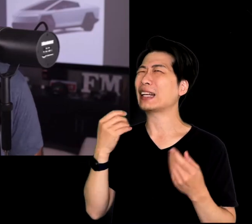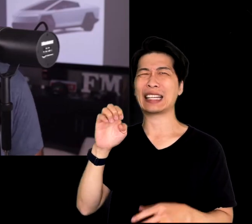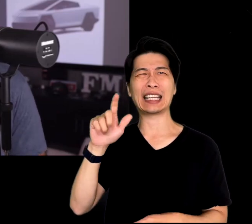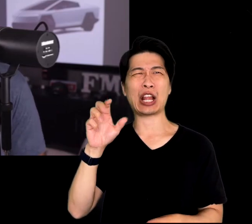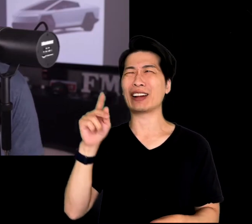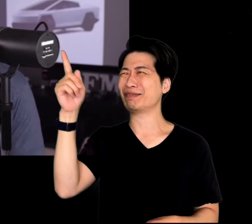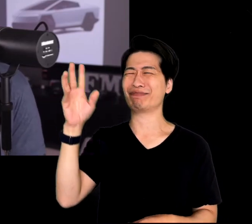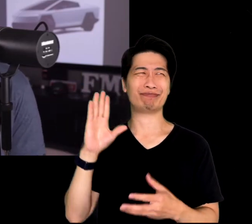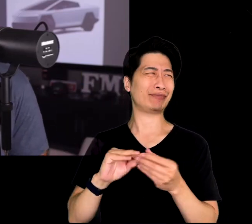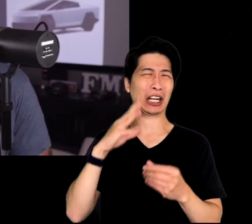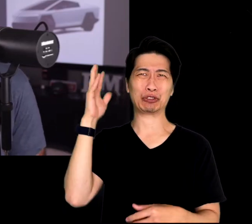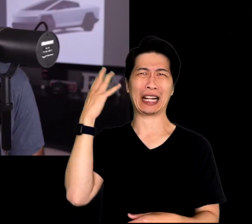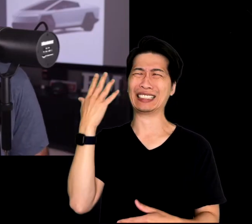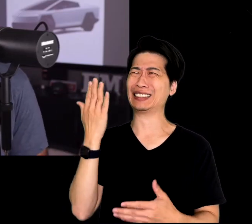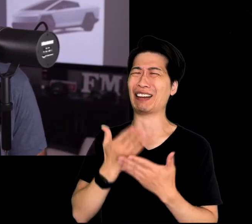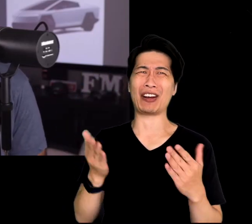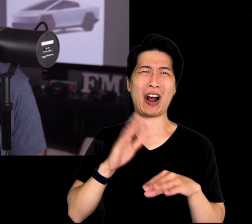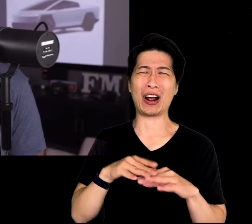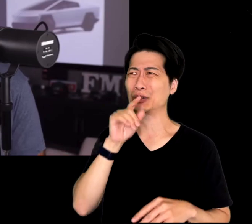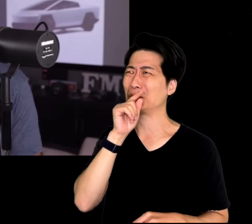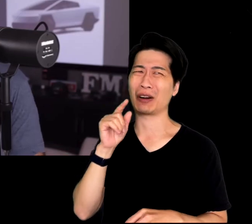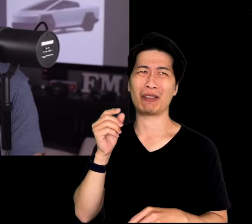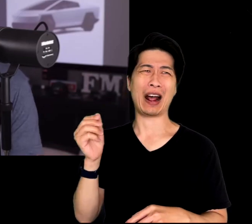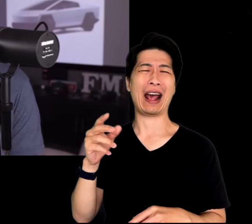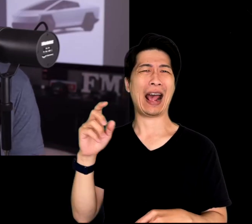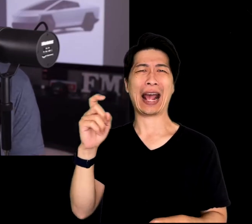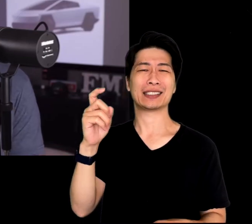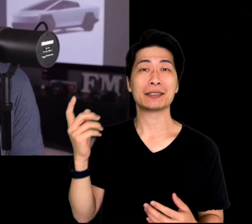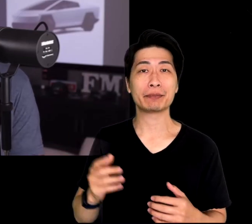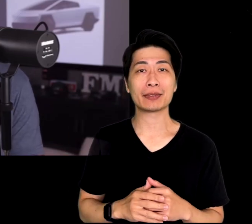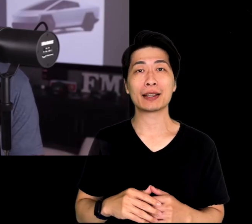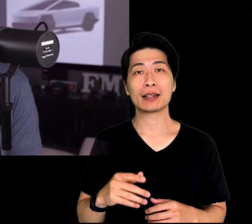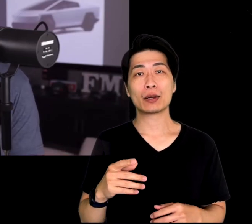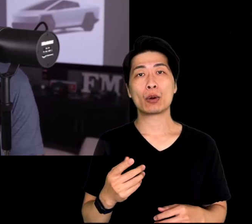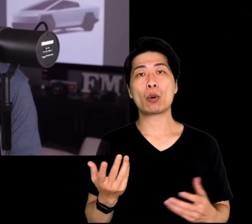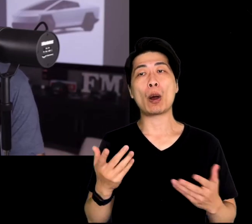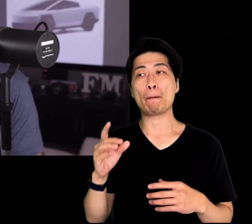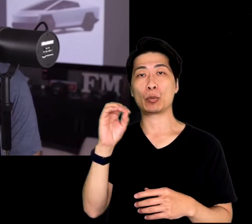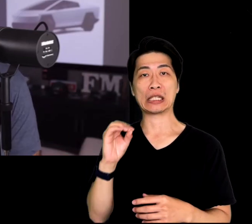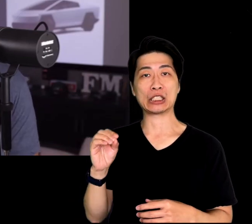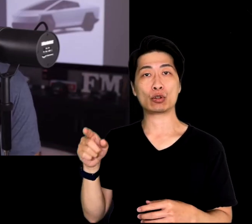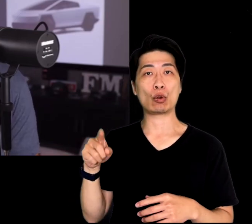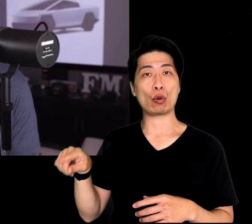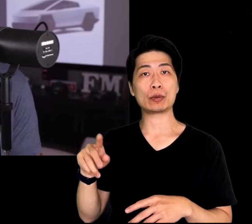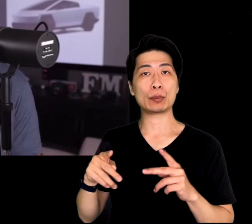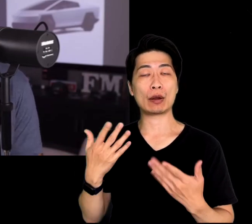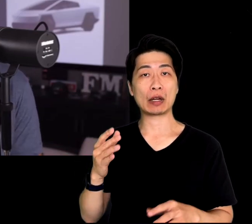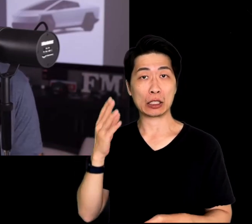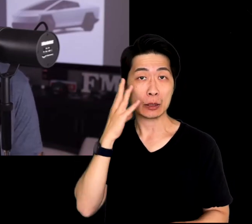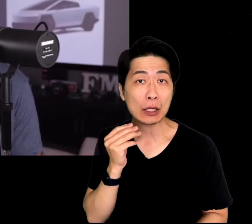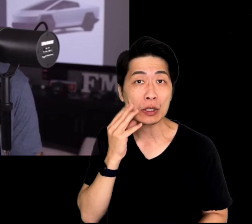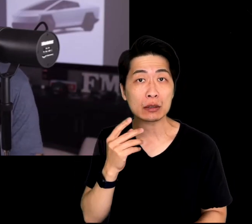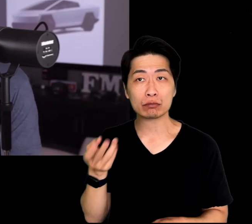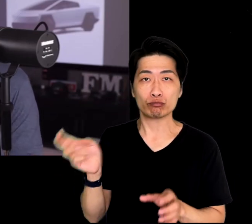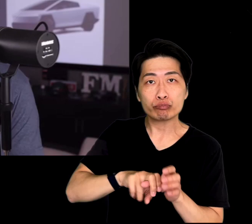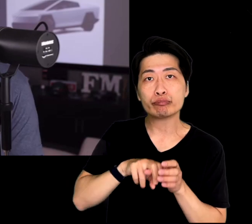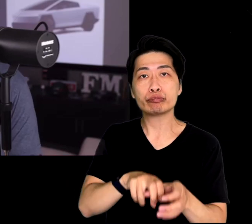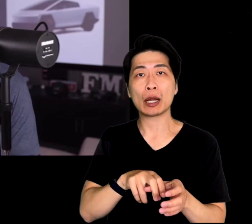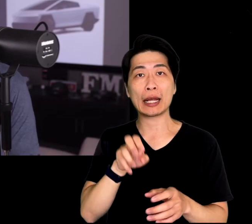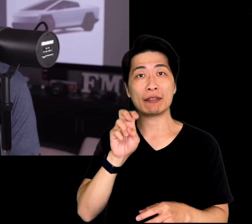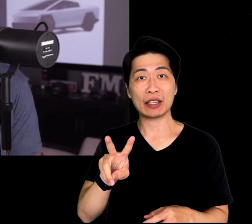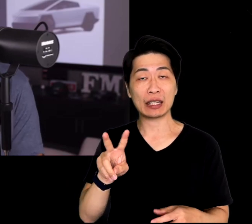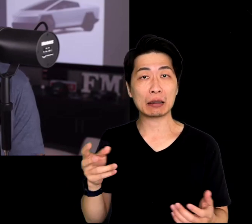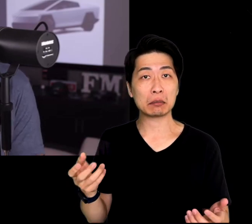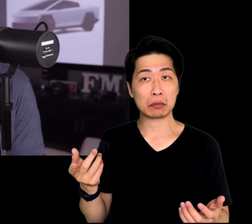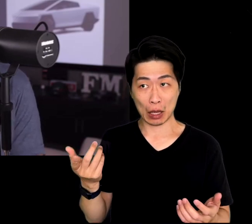on Twitter or whatever, or X. But what percentage of those people have actually experienced an electric vehicle? What percentage of those people have actually been in a